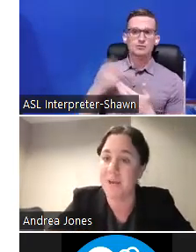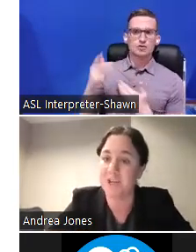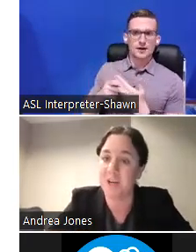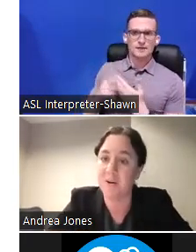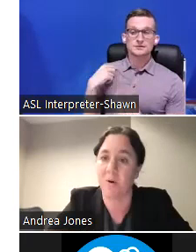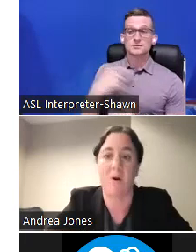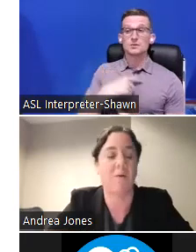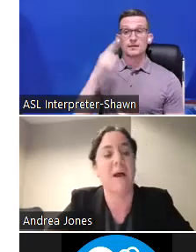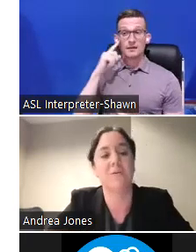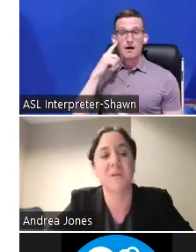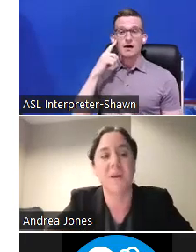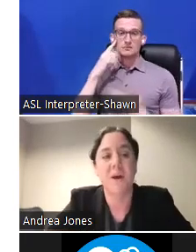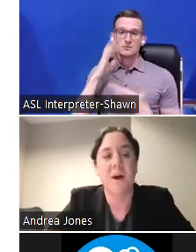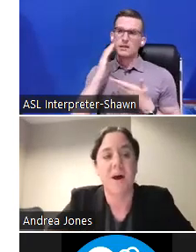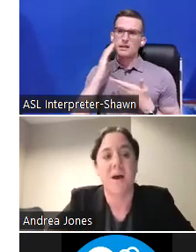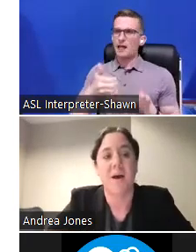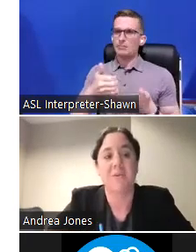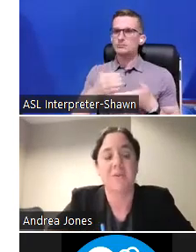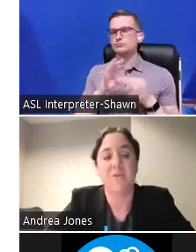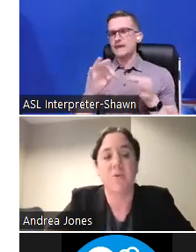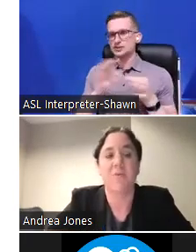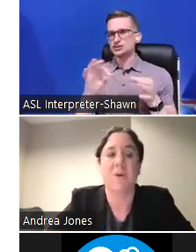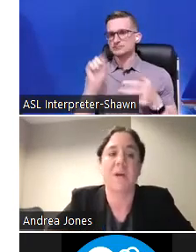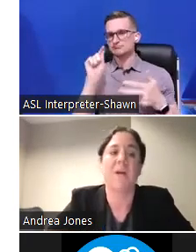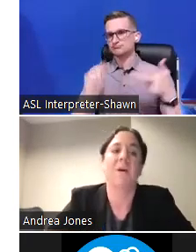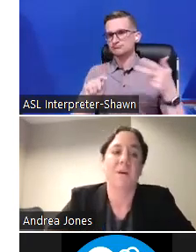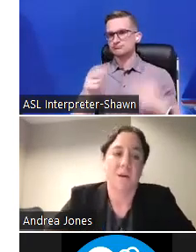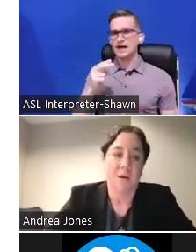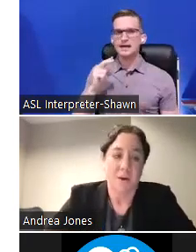to mention or call out. House Bill